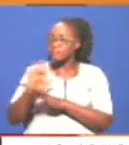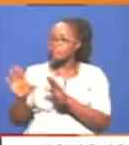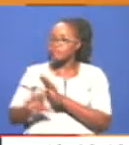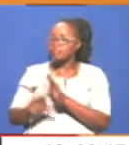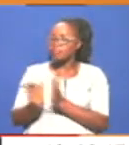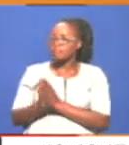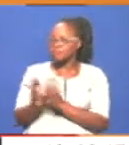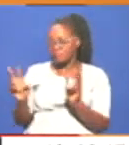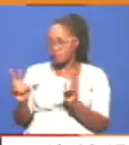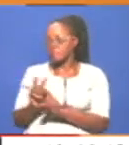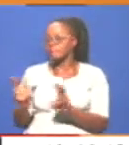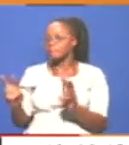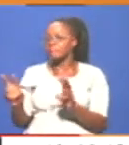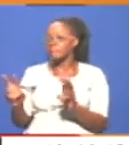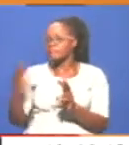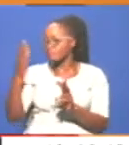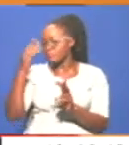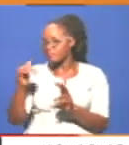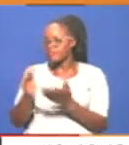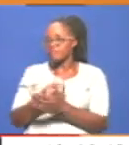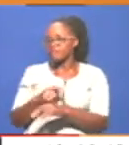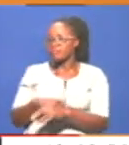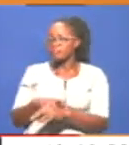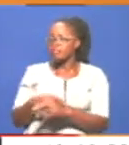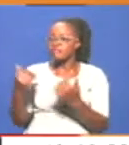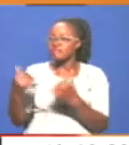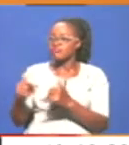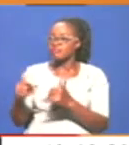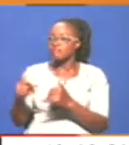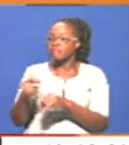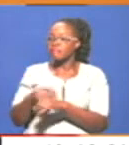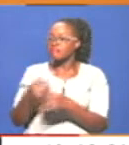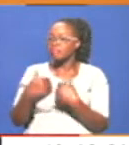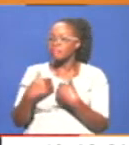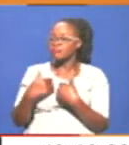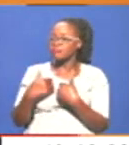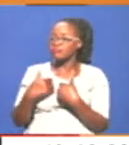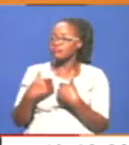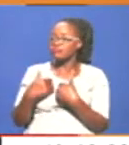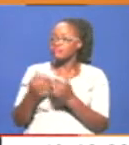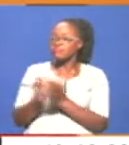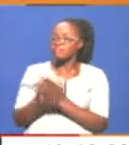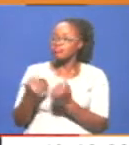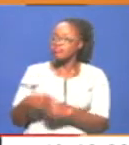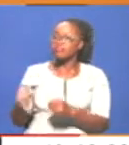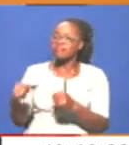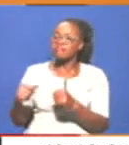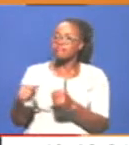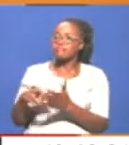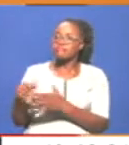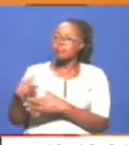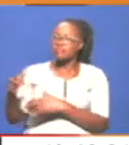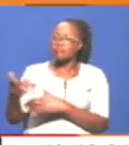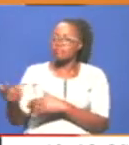monitored. Because sometimes you can actually play a game because of the time that you have. Maybe you have more time and you're able to walk out and come back